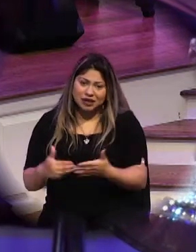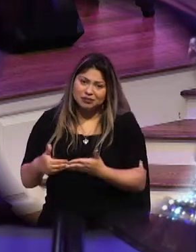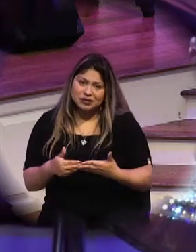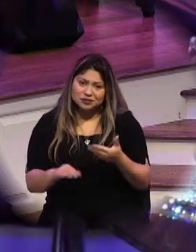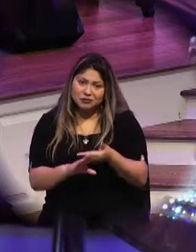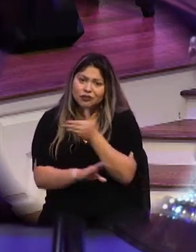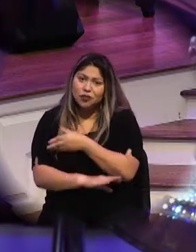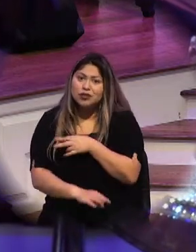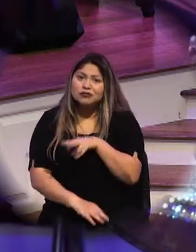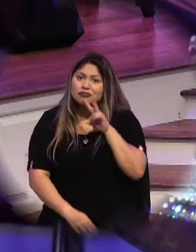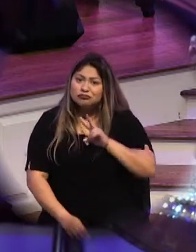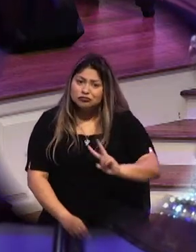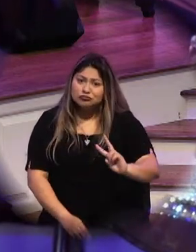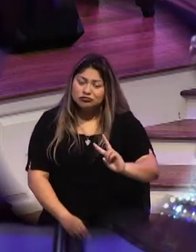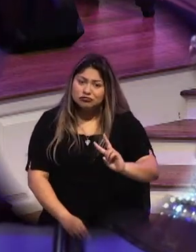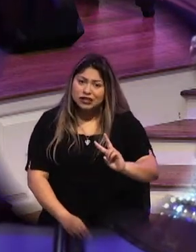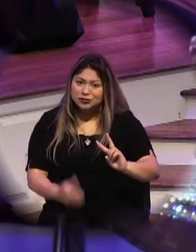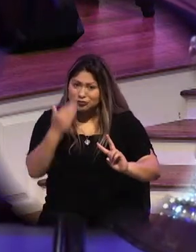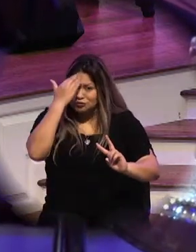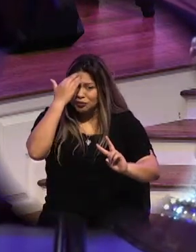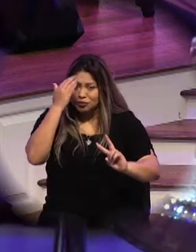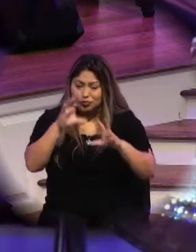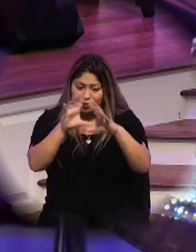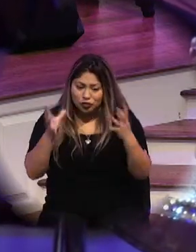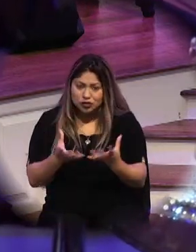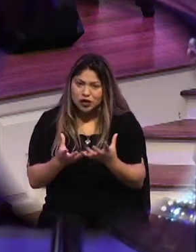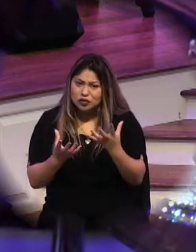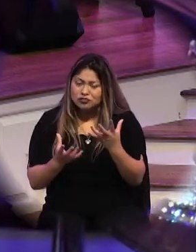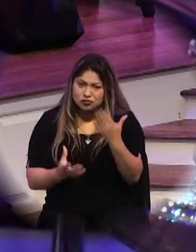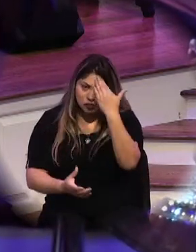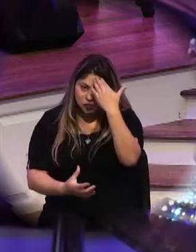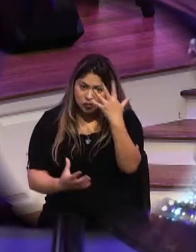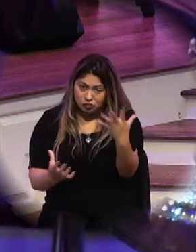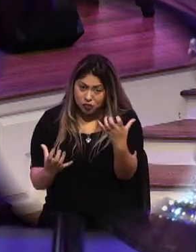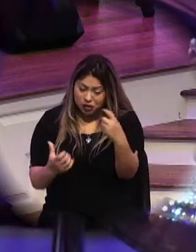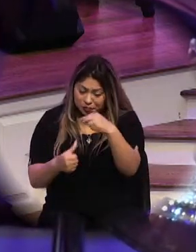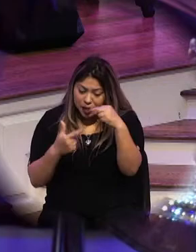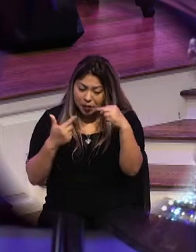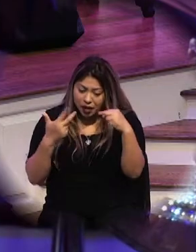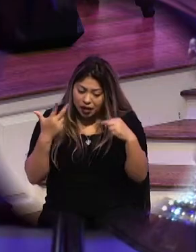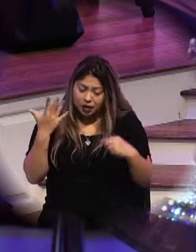of the world to know what they want, but their verbal skills have not yet